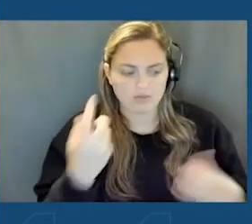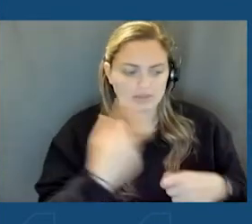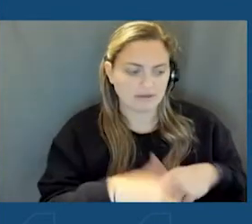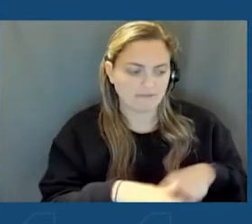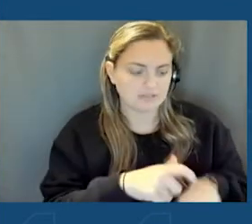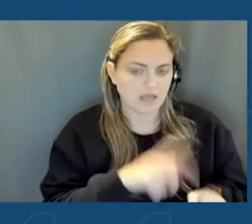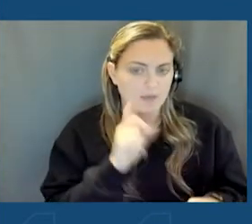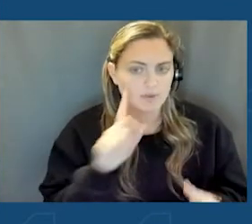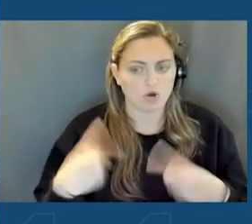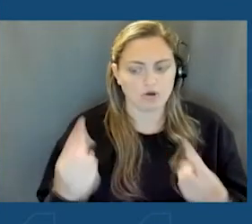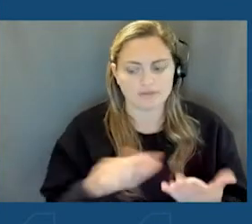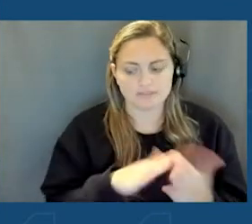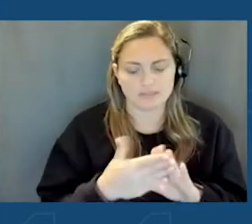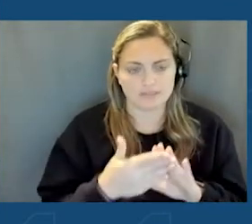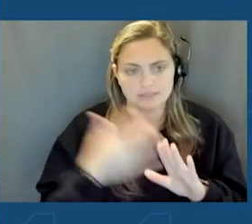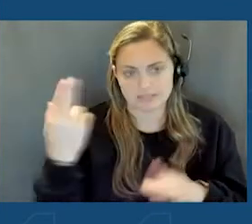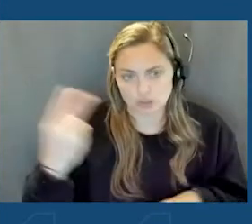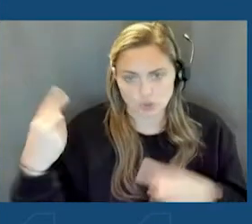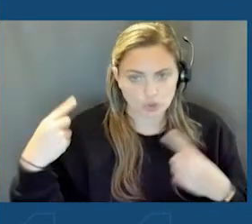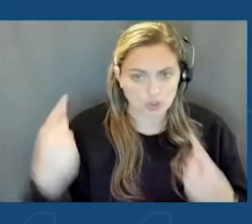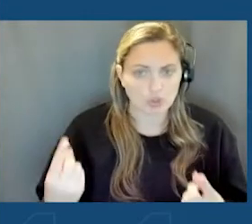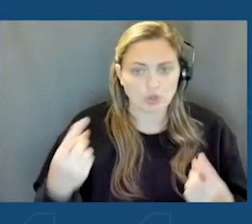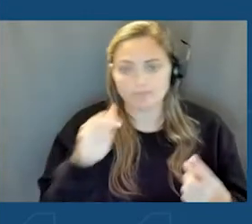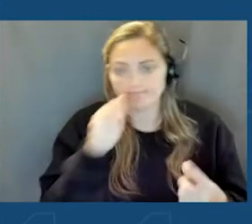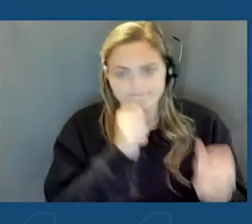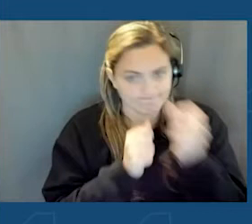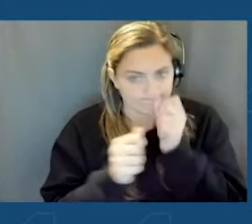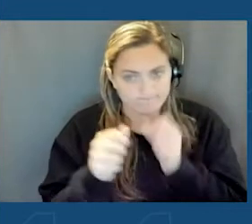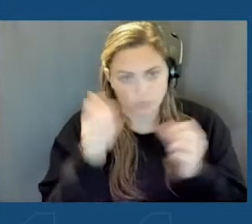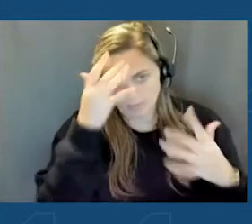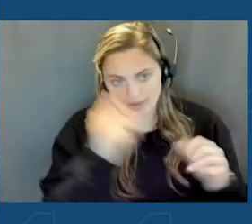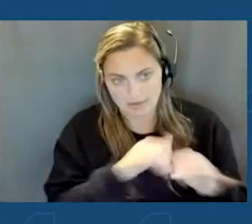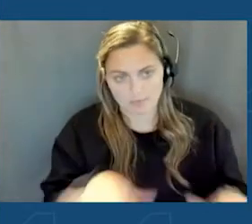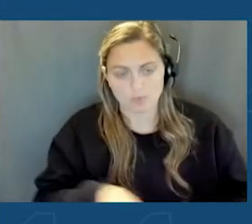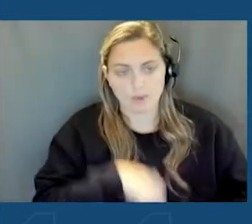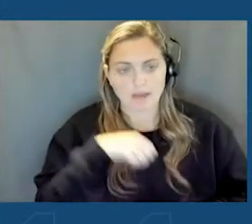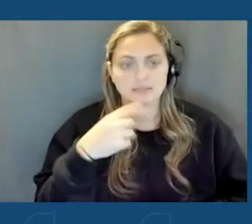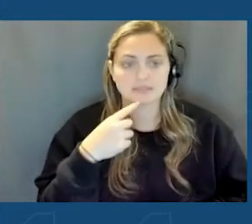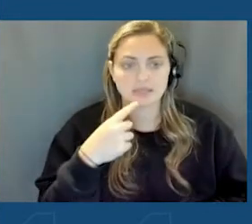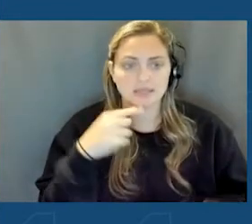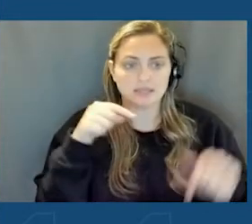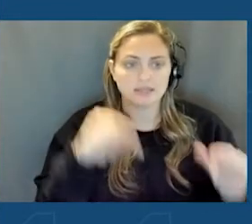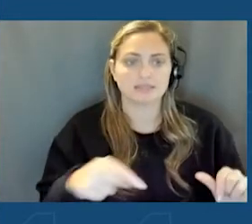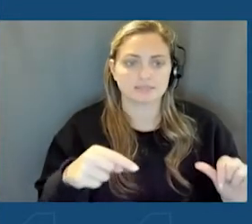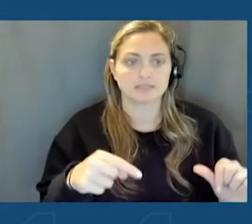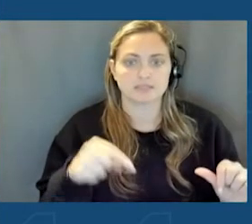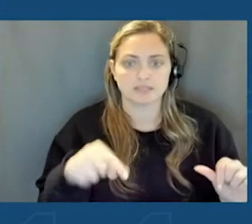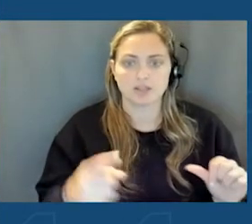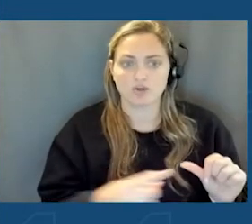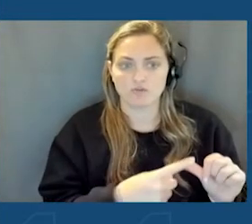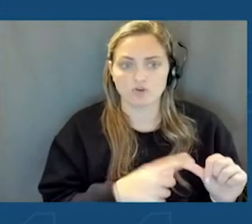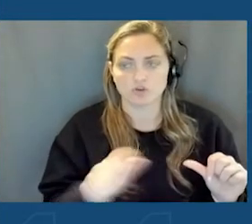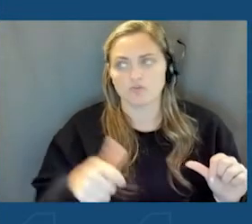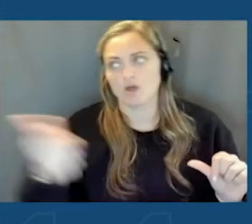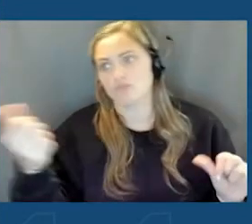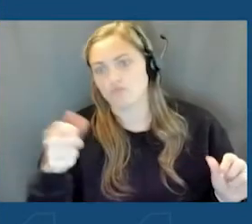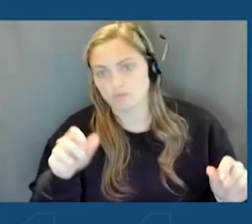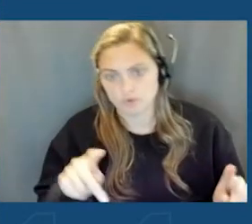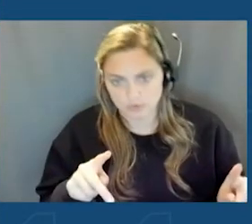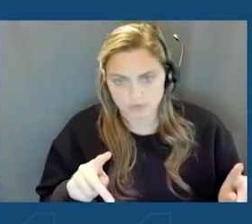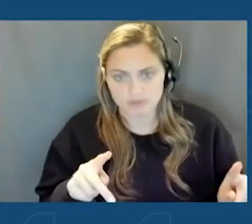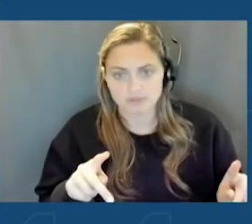future, in our city's history, dealing with the pandemic. And I'm just proud to say that this is the first of other opportunities where we'll